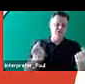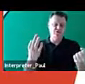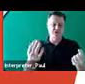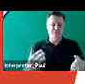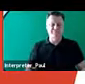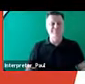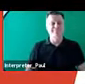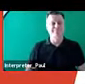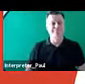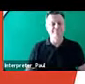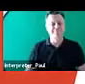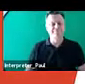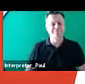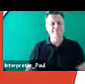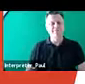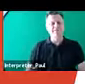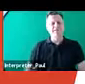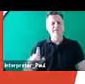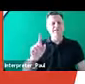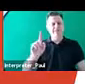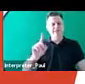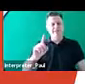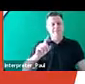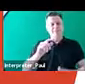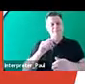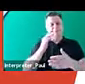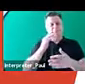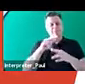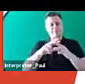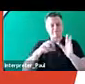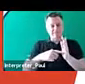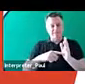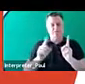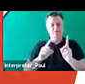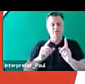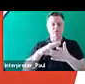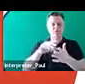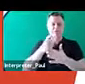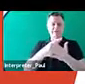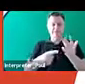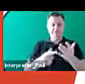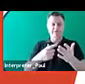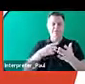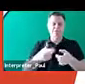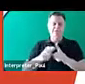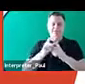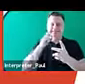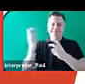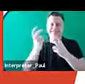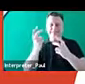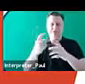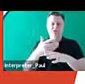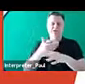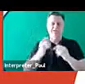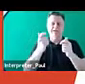yet it remains considerably harder for students with a disability to obtain employment upon graduating